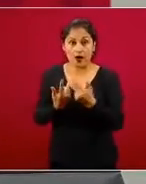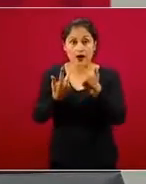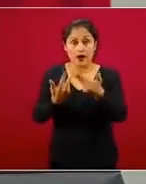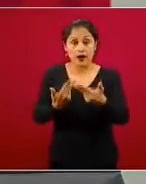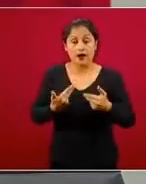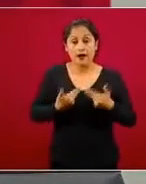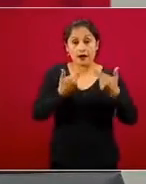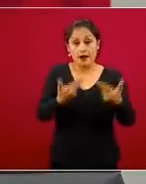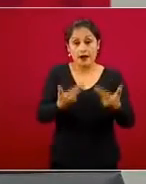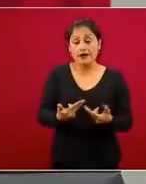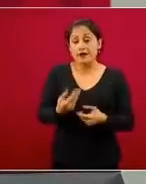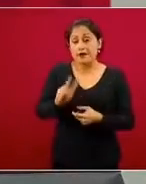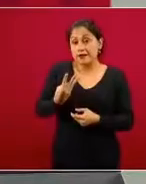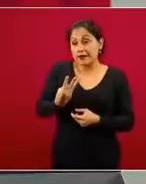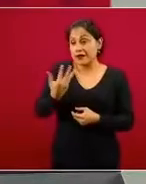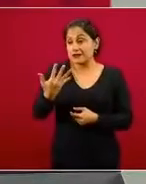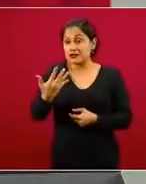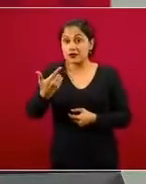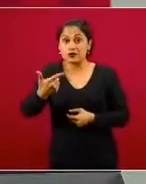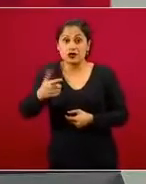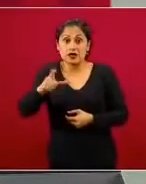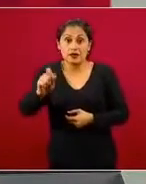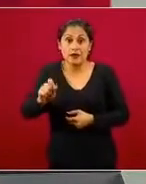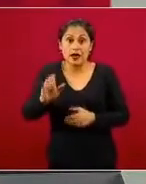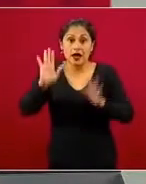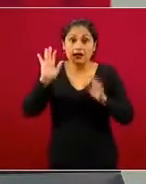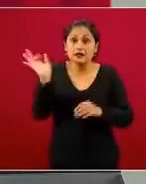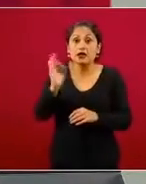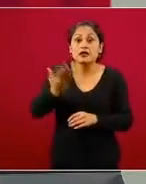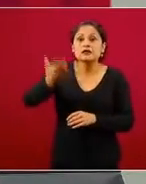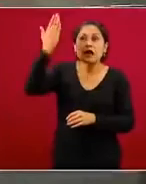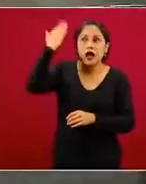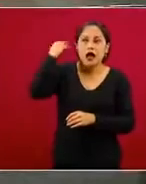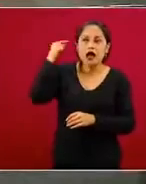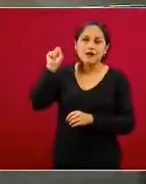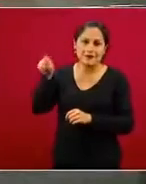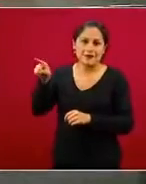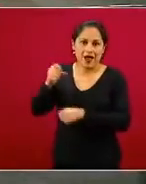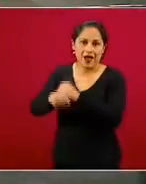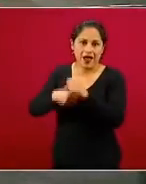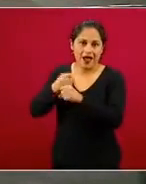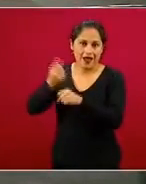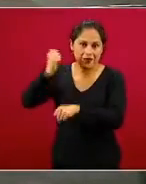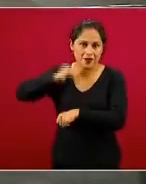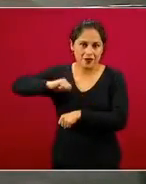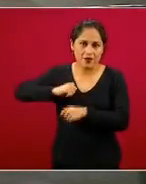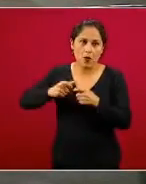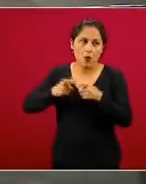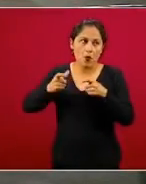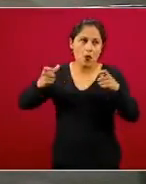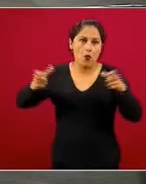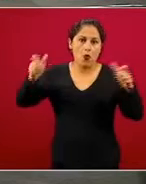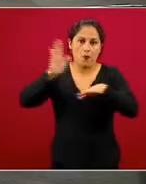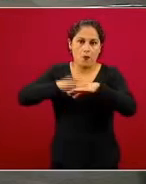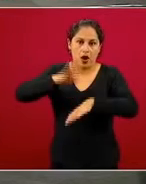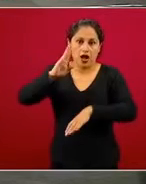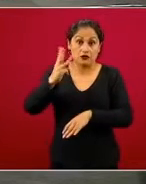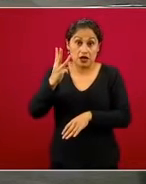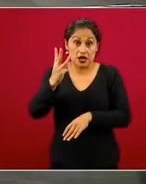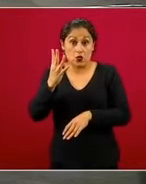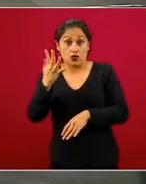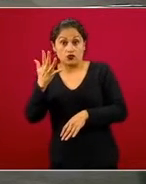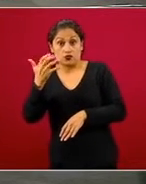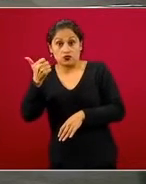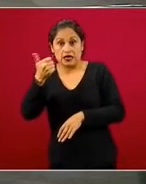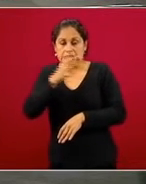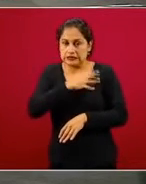larger than the one before. So it's not like humans are being replaced one by one,